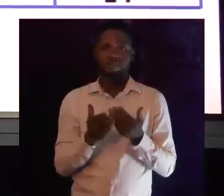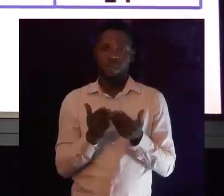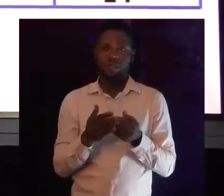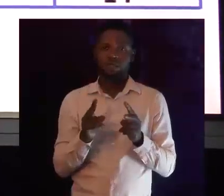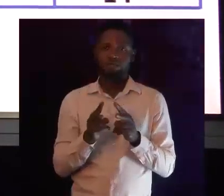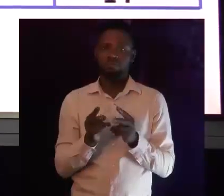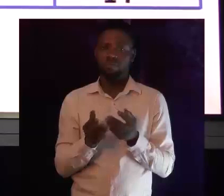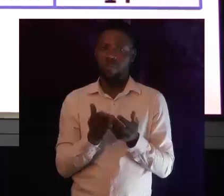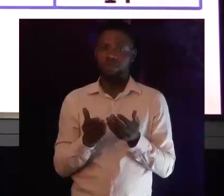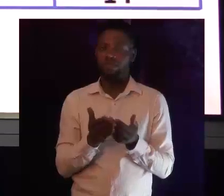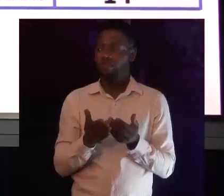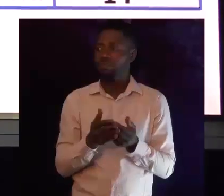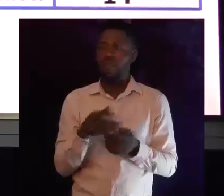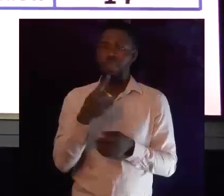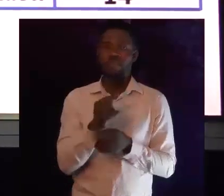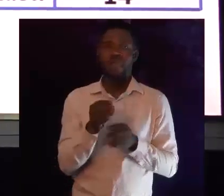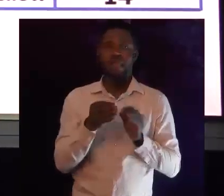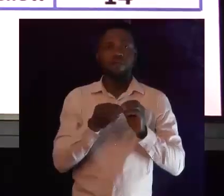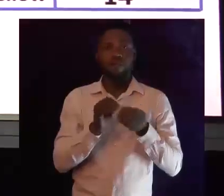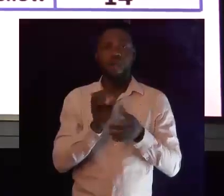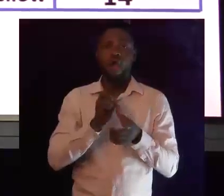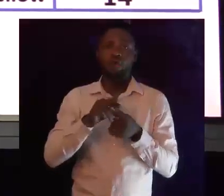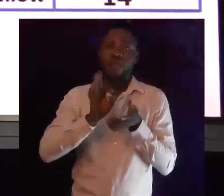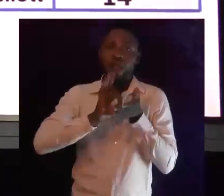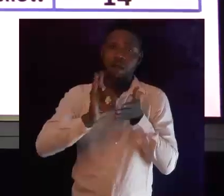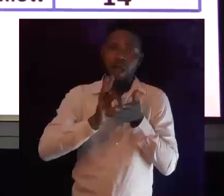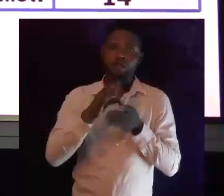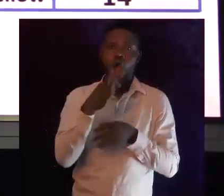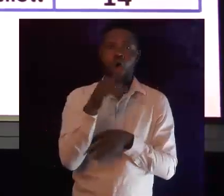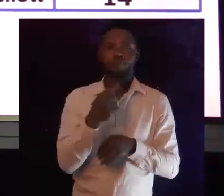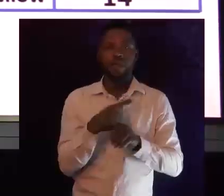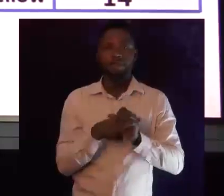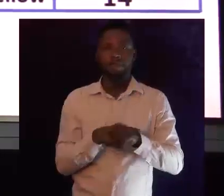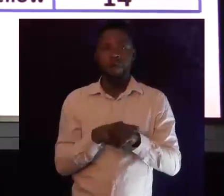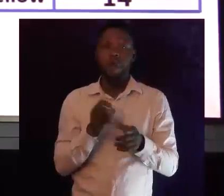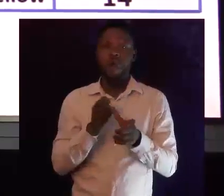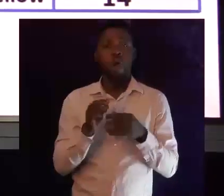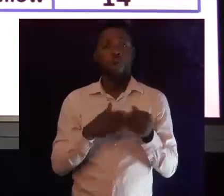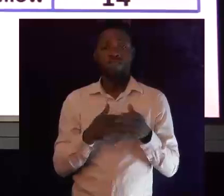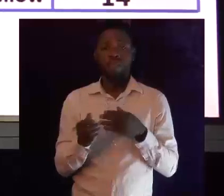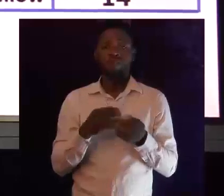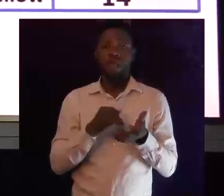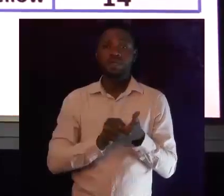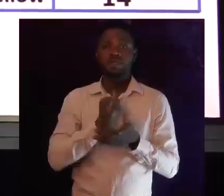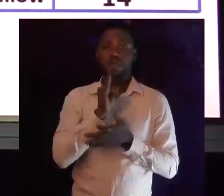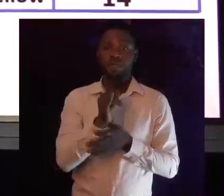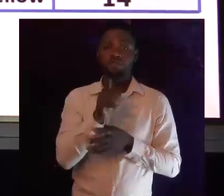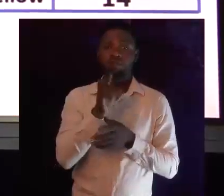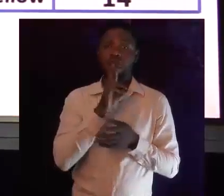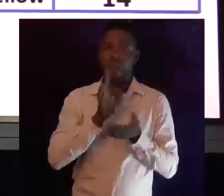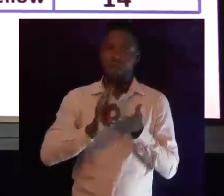very easy. All you have to know is the frequency or the count of the balls or whatever it is you are